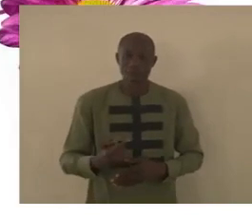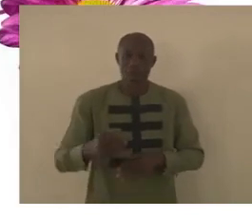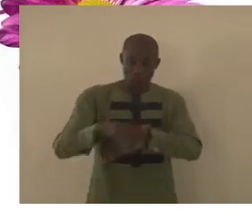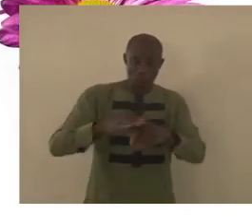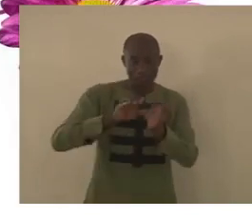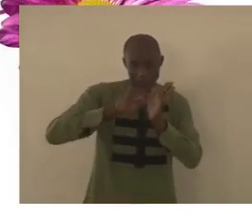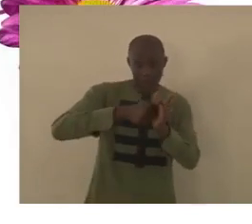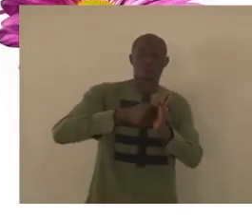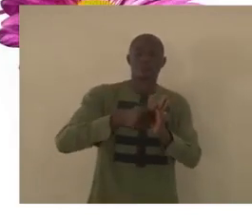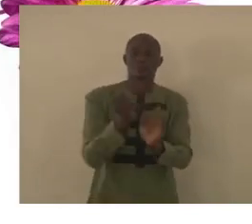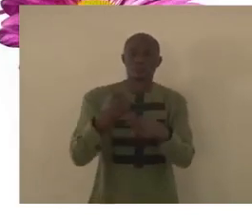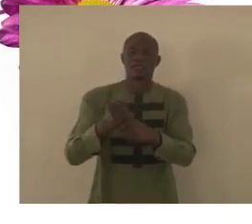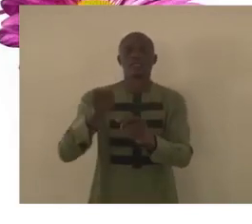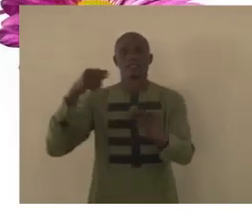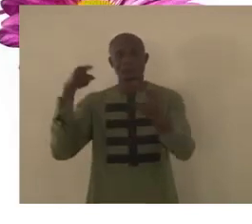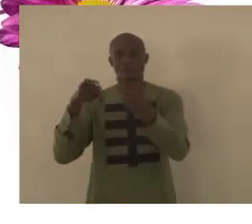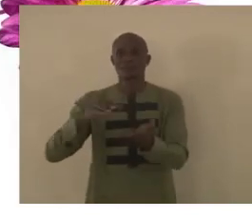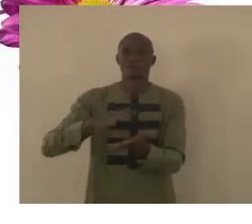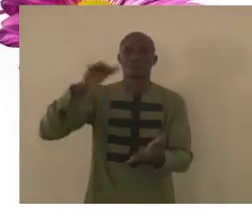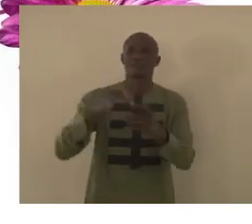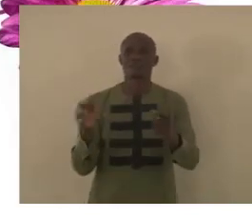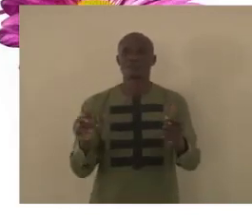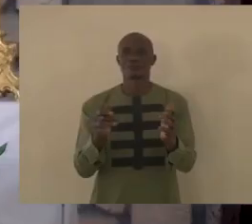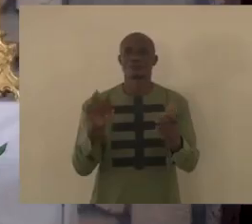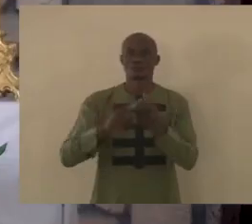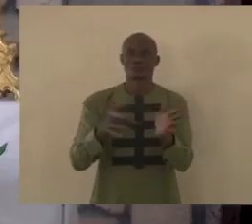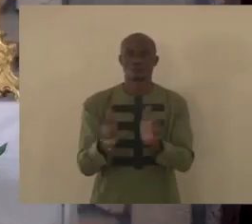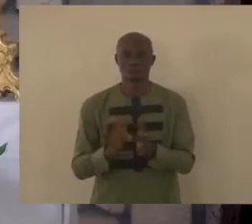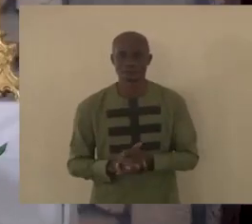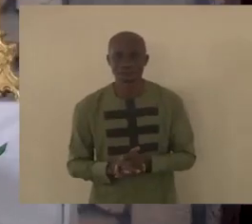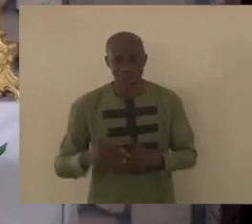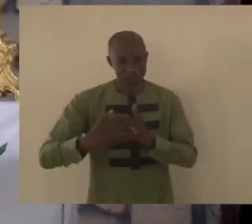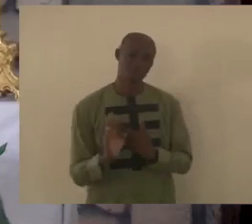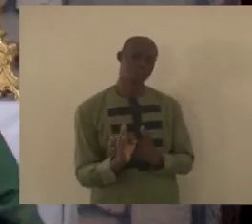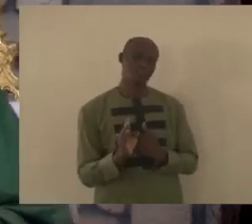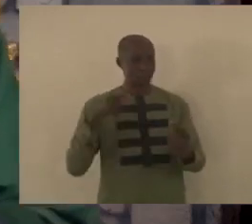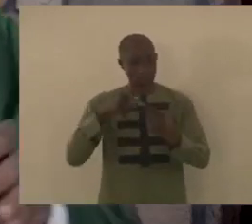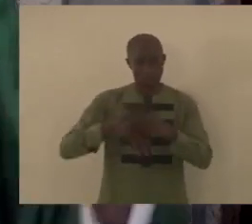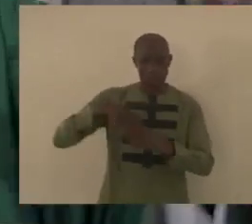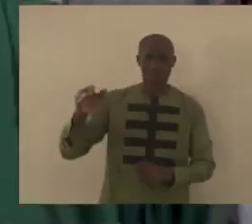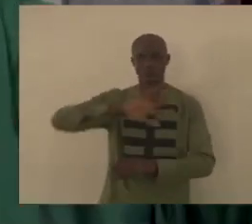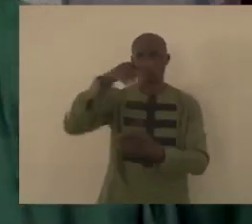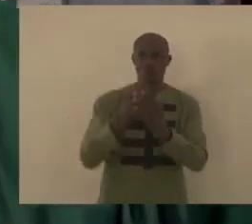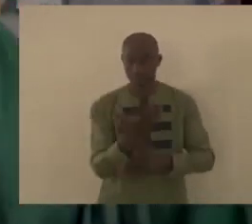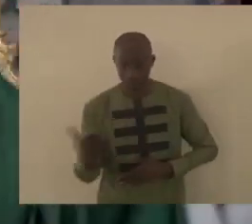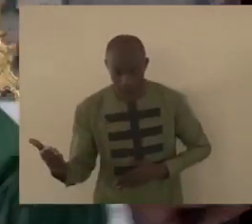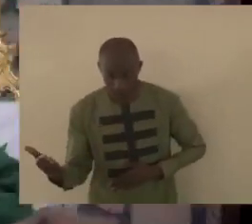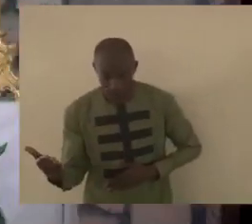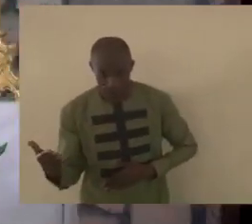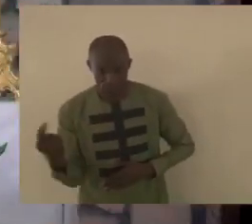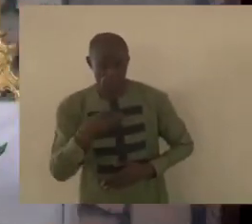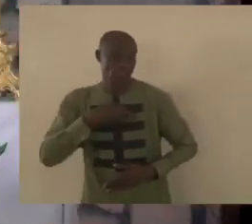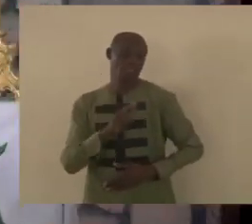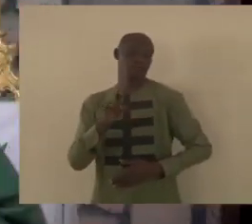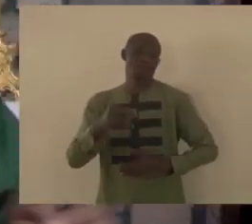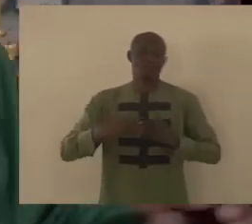to make a what? Make a point. Glory to Jesus. Now, after he pointed out all the things